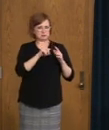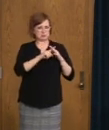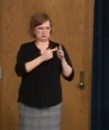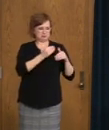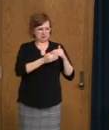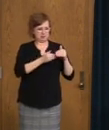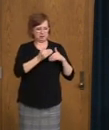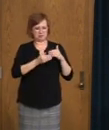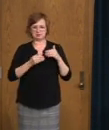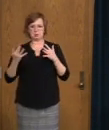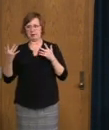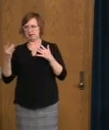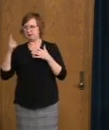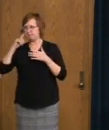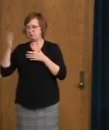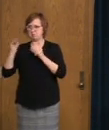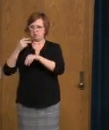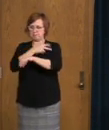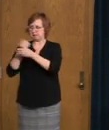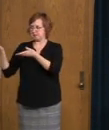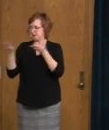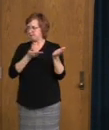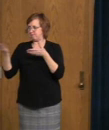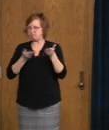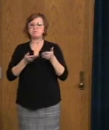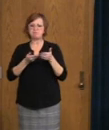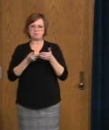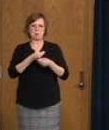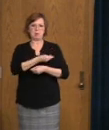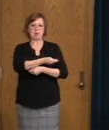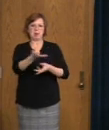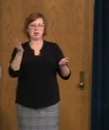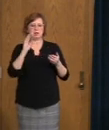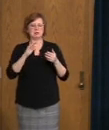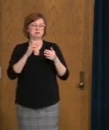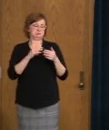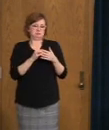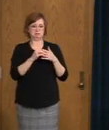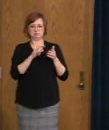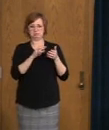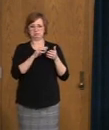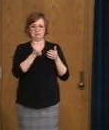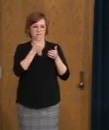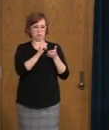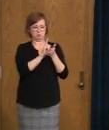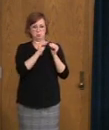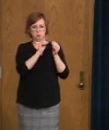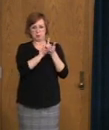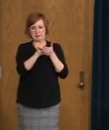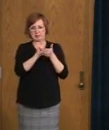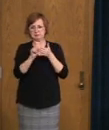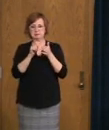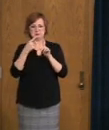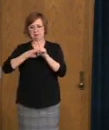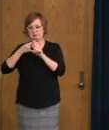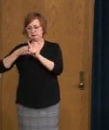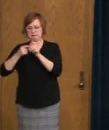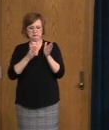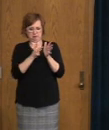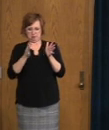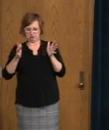vaccine supplies to come and be given throughout the province over the next few weeks and months. And we absolutely need to do all that